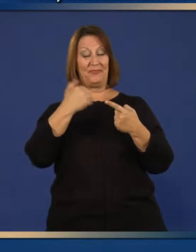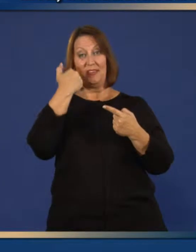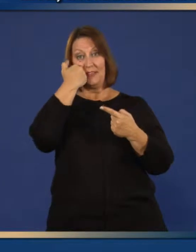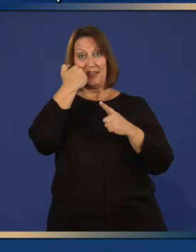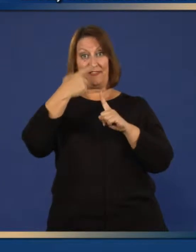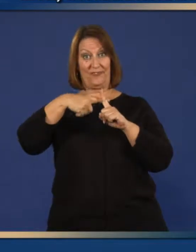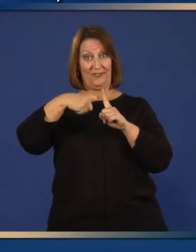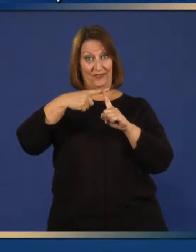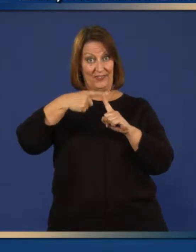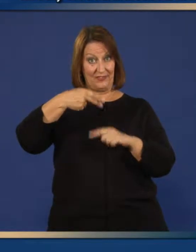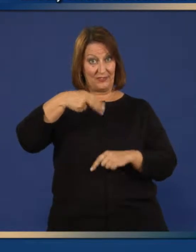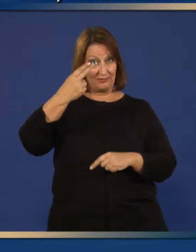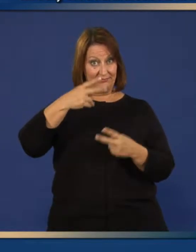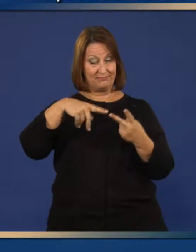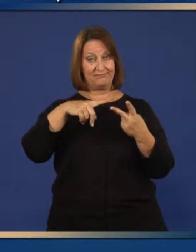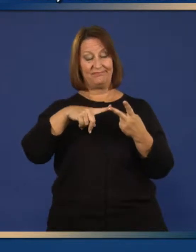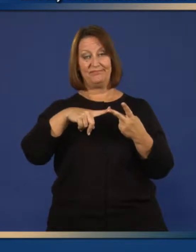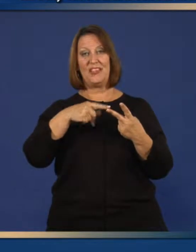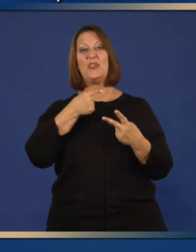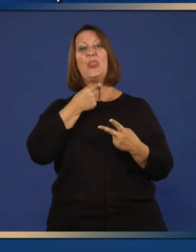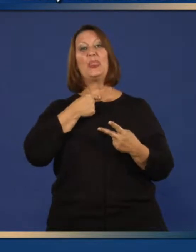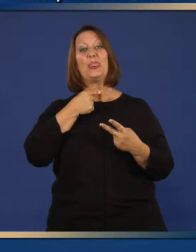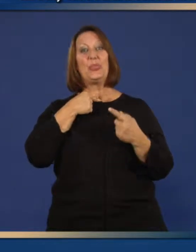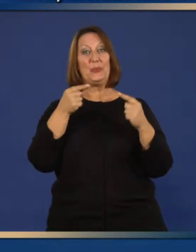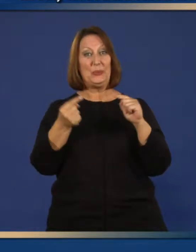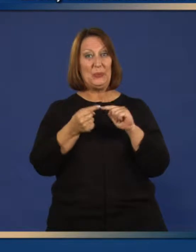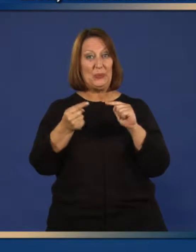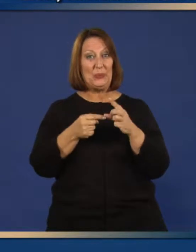sore throat, chills,